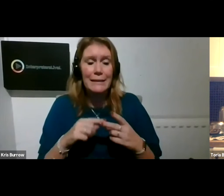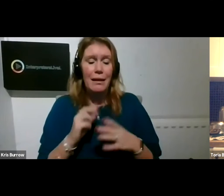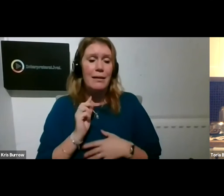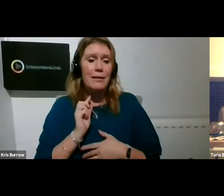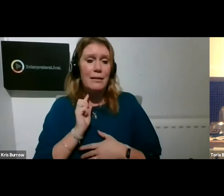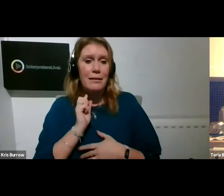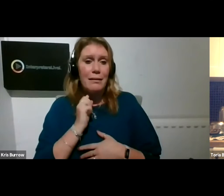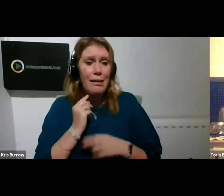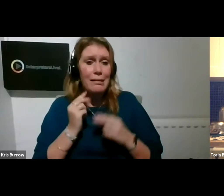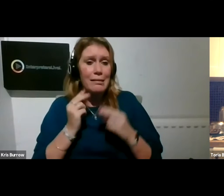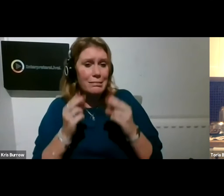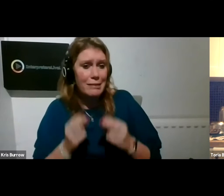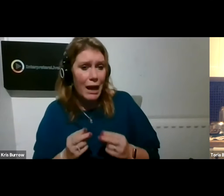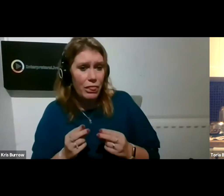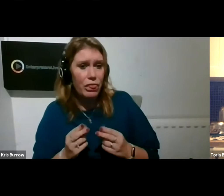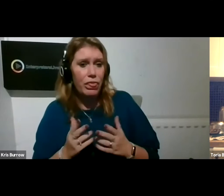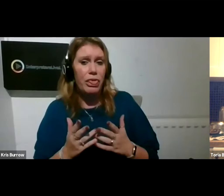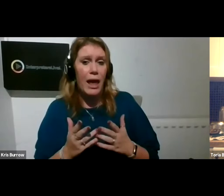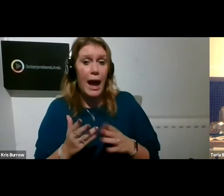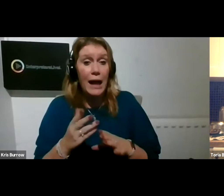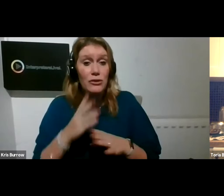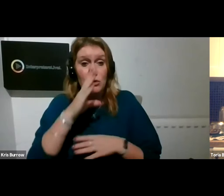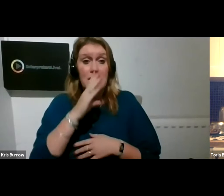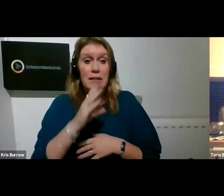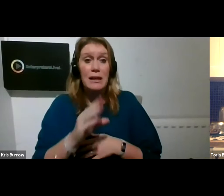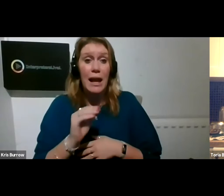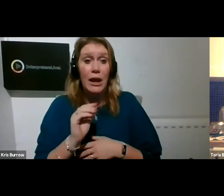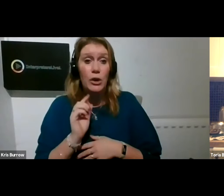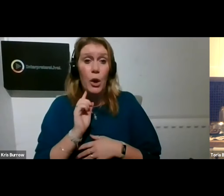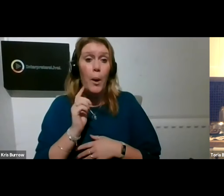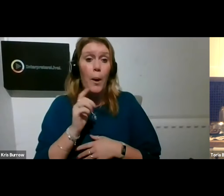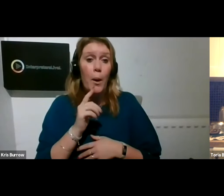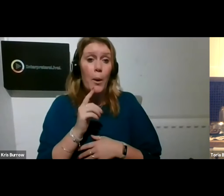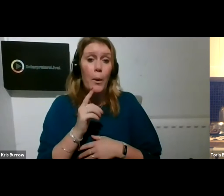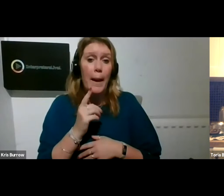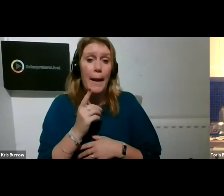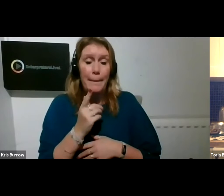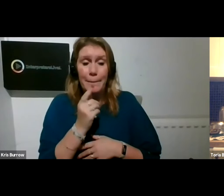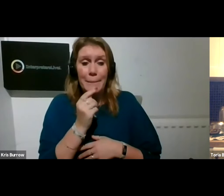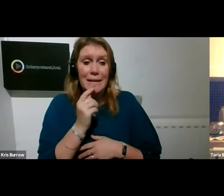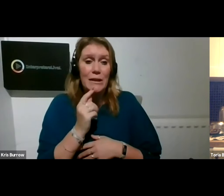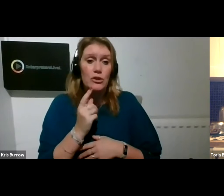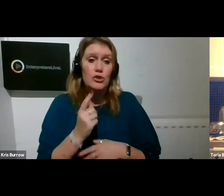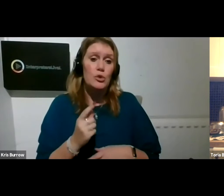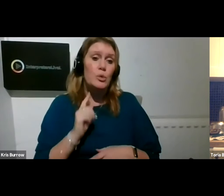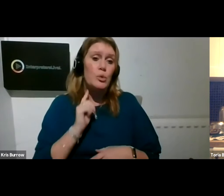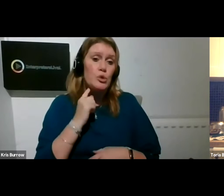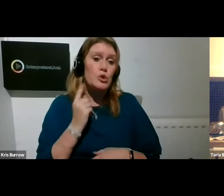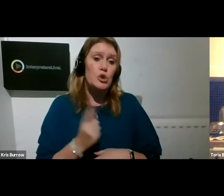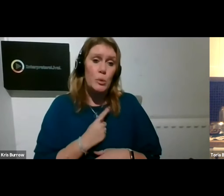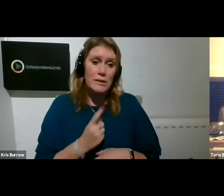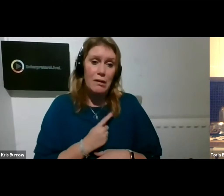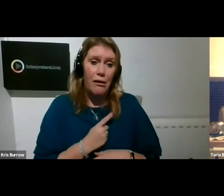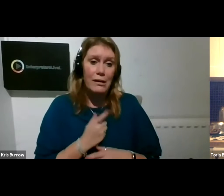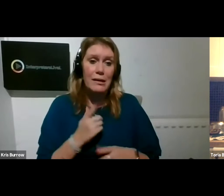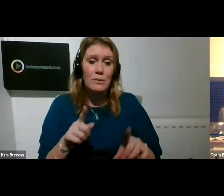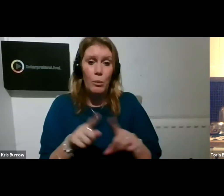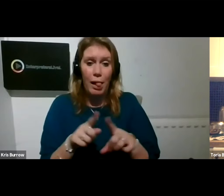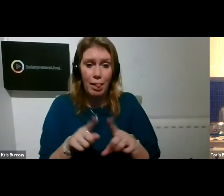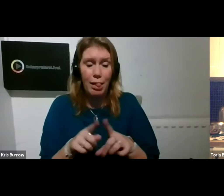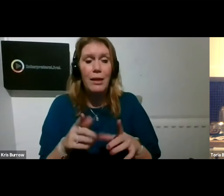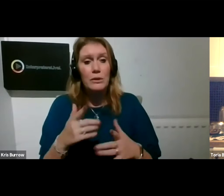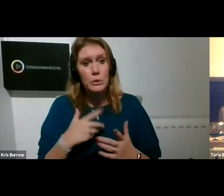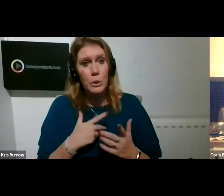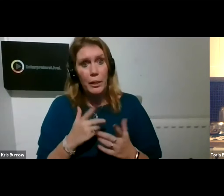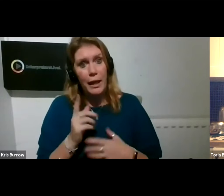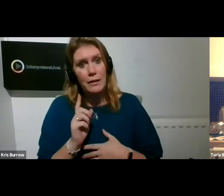and mention of suicide. So just sums up 2021 really. You can see details by clicking on a link that I'm going